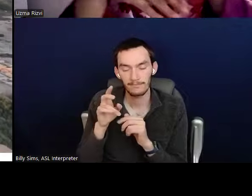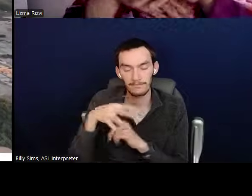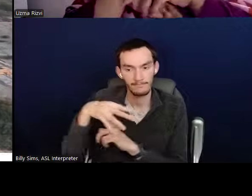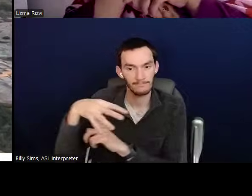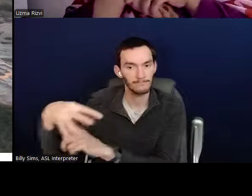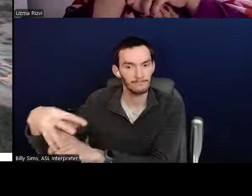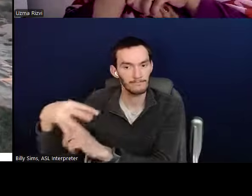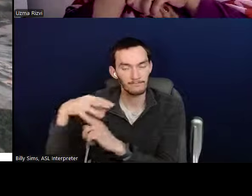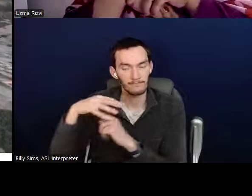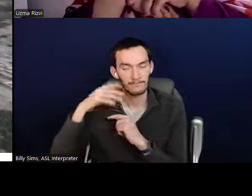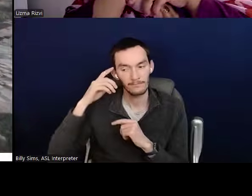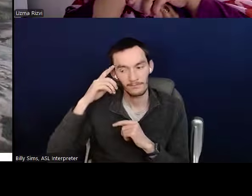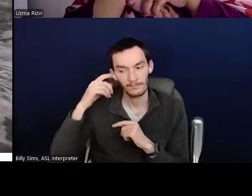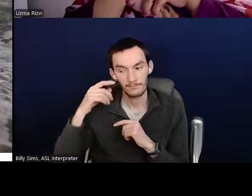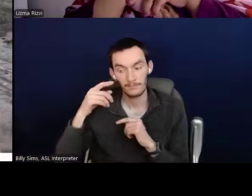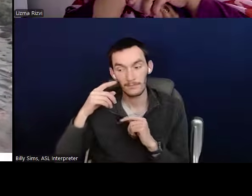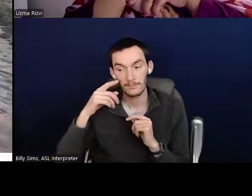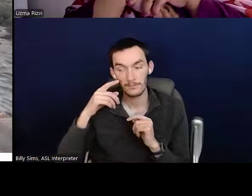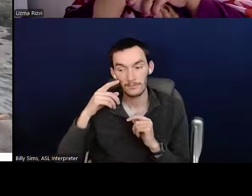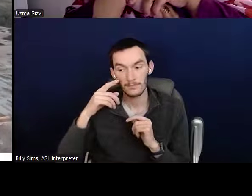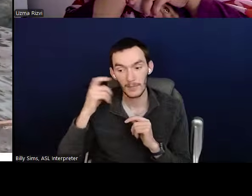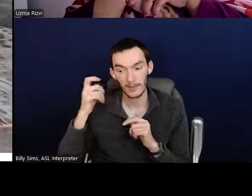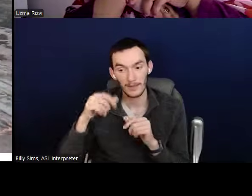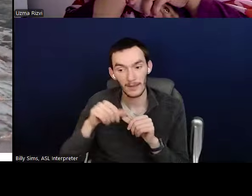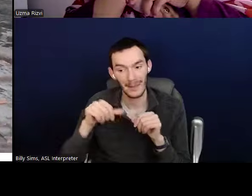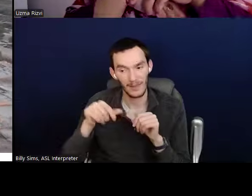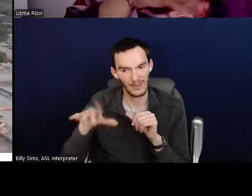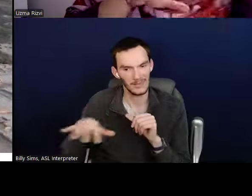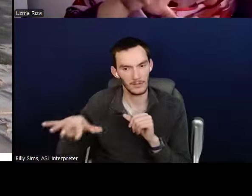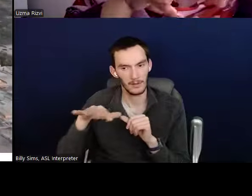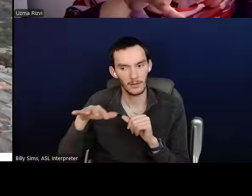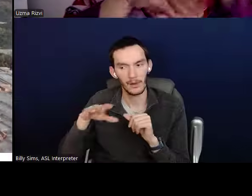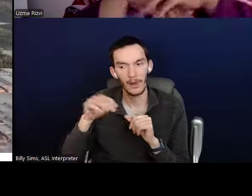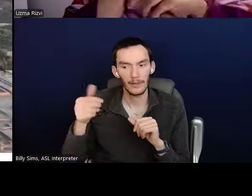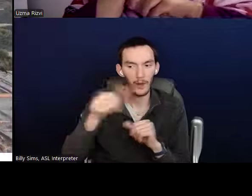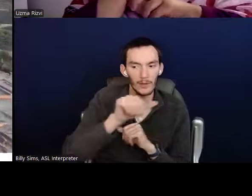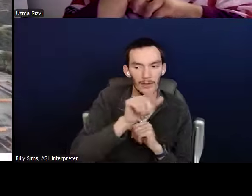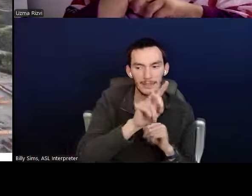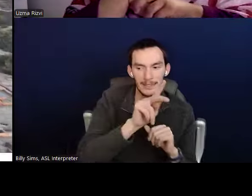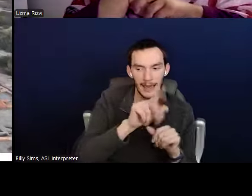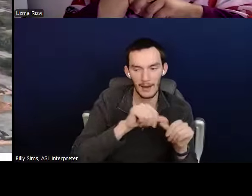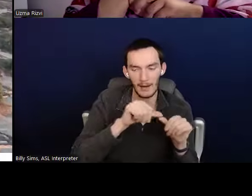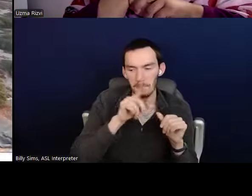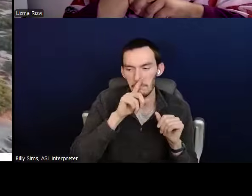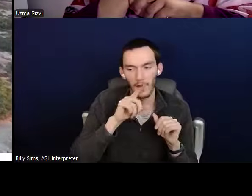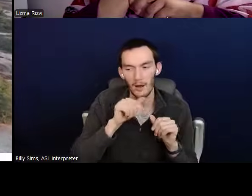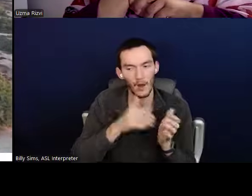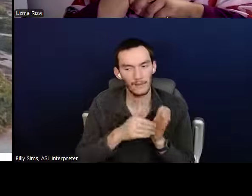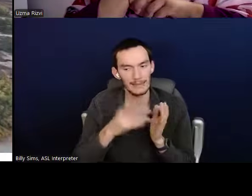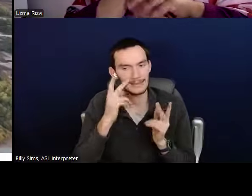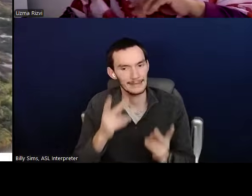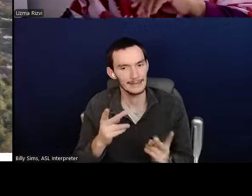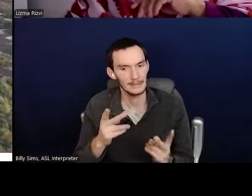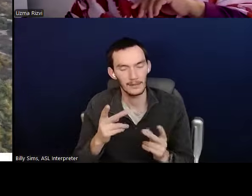moving image, this drone footage, was because the area of Munir area and the other DK areas often aren't seen when people